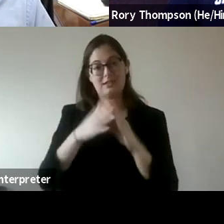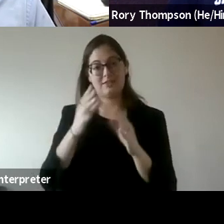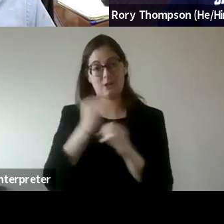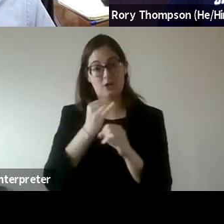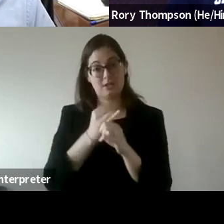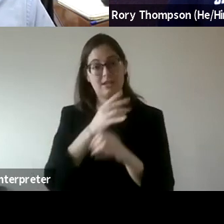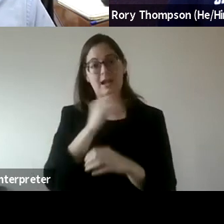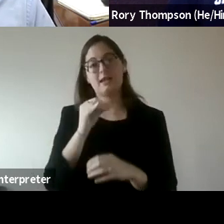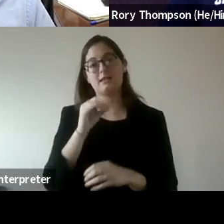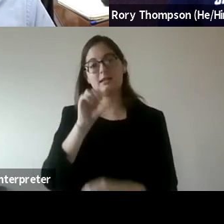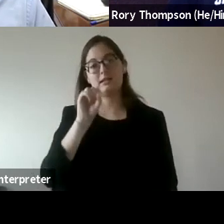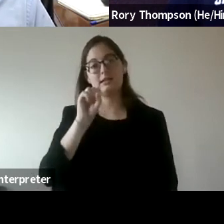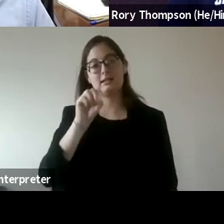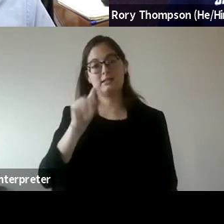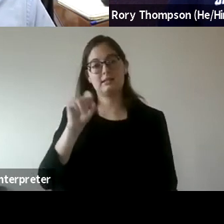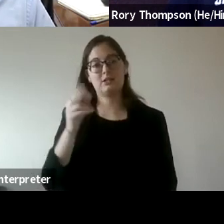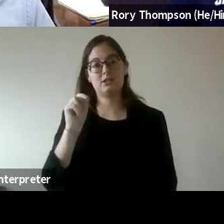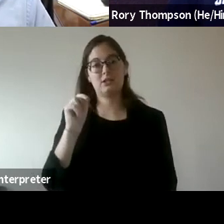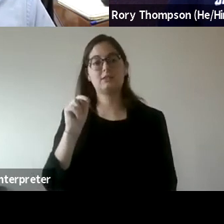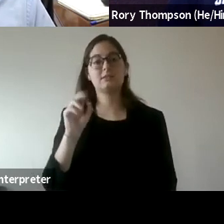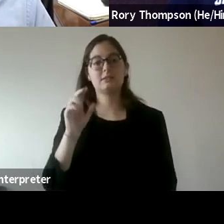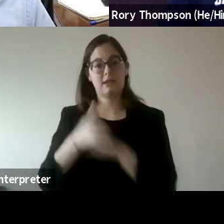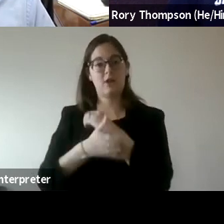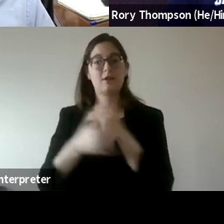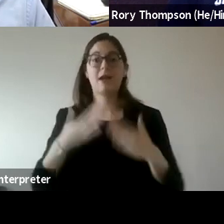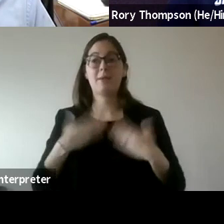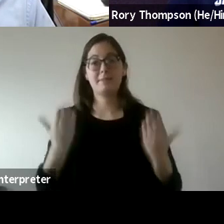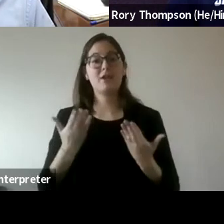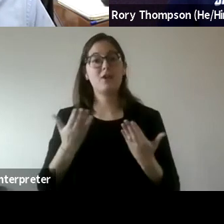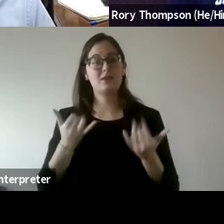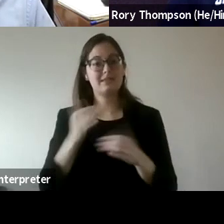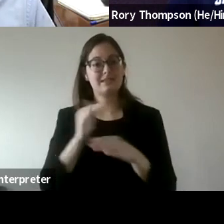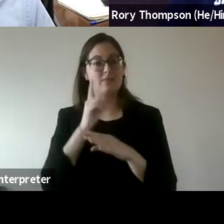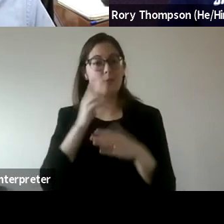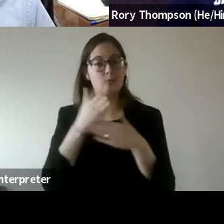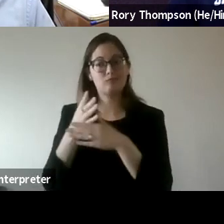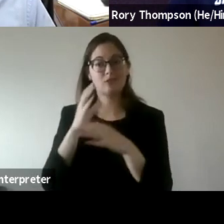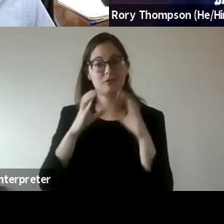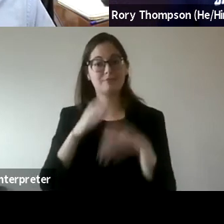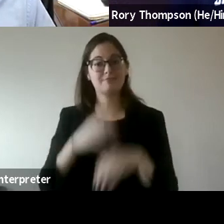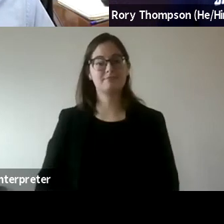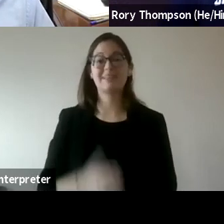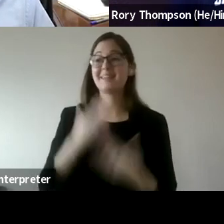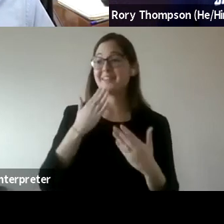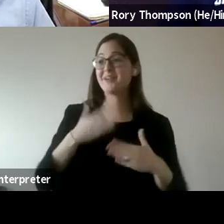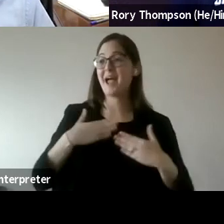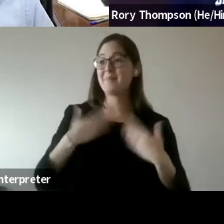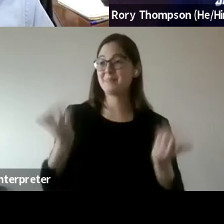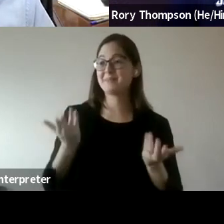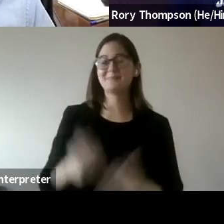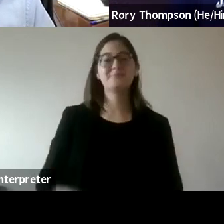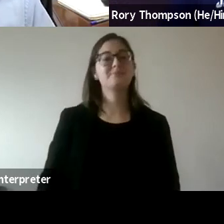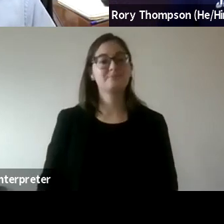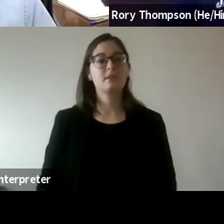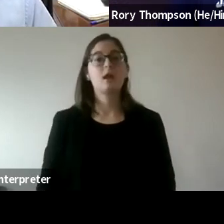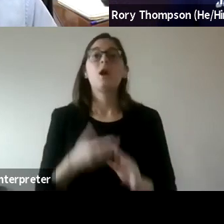to be here with you this evening to share in this conversation. Thank you, and we're happy to have you. So before